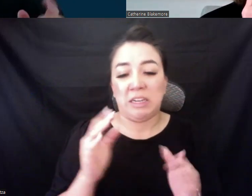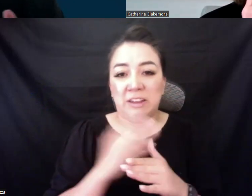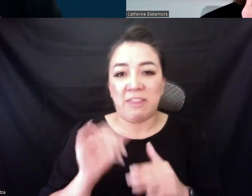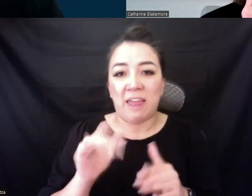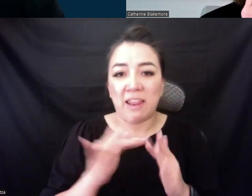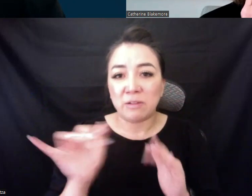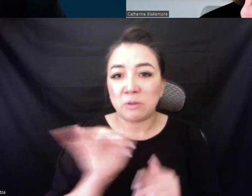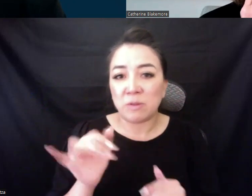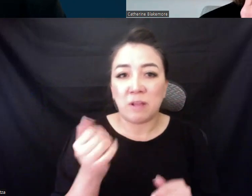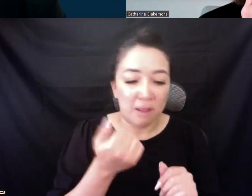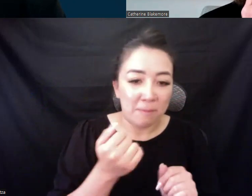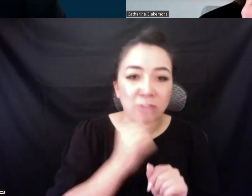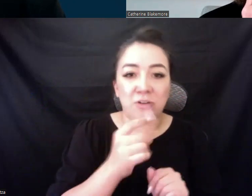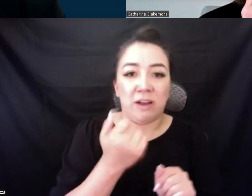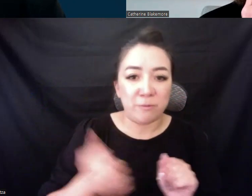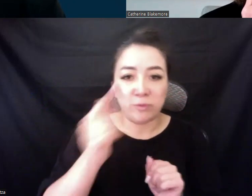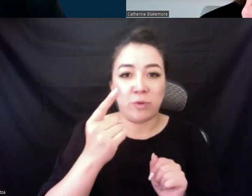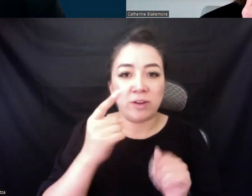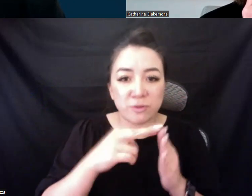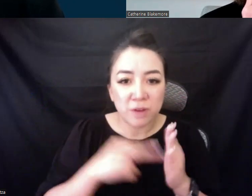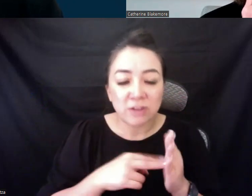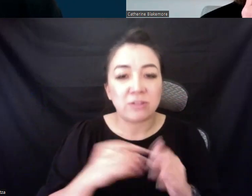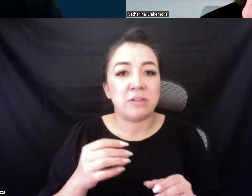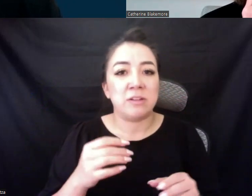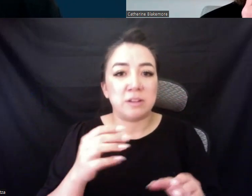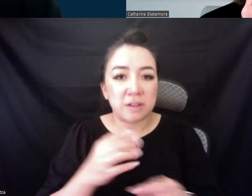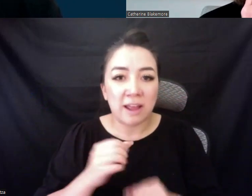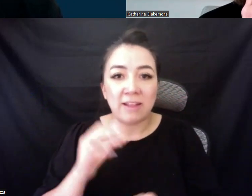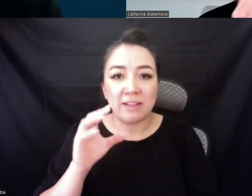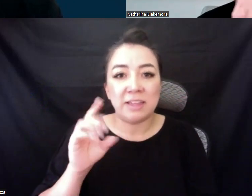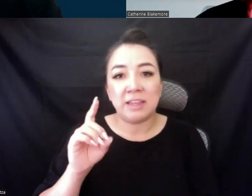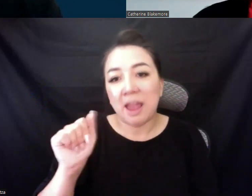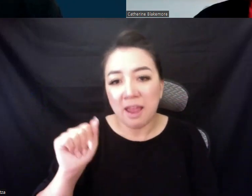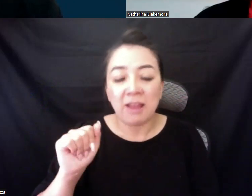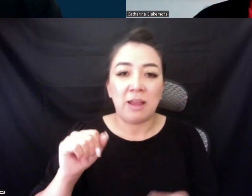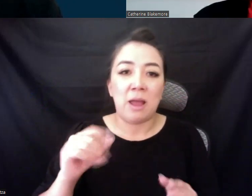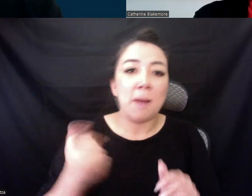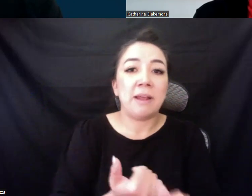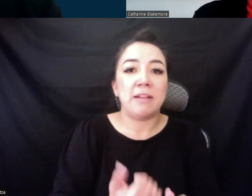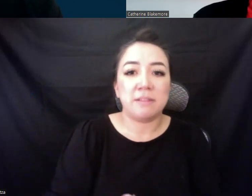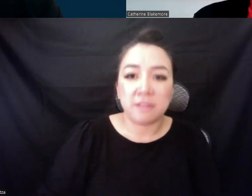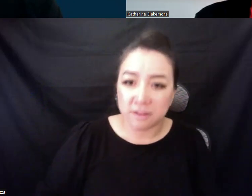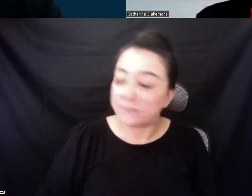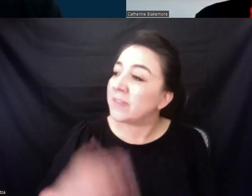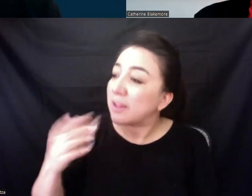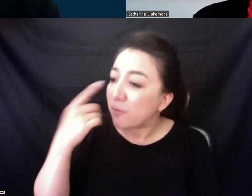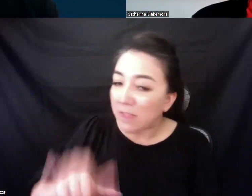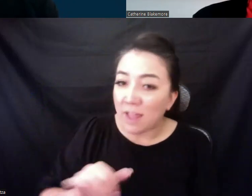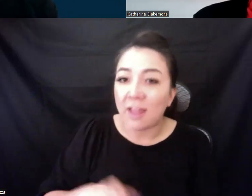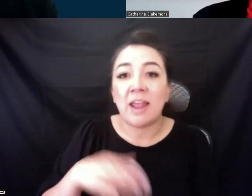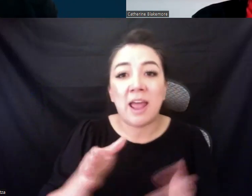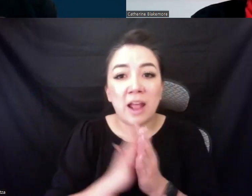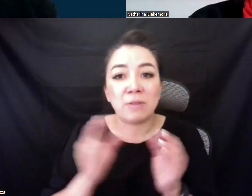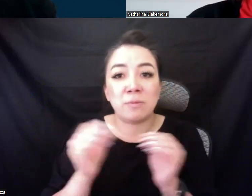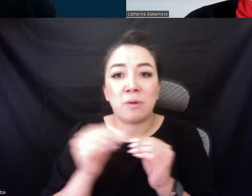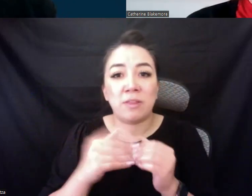is registered to get CDA updates. Okay, thank you for that. So I asked more than my